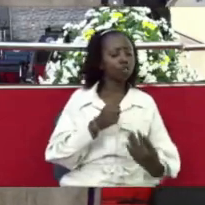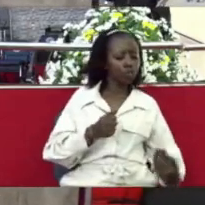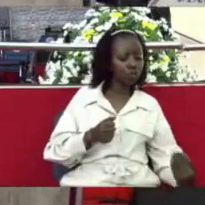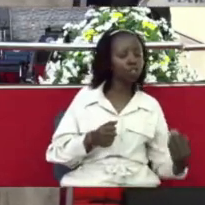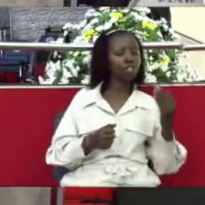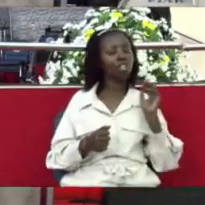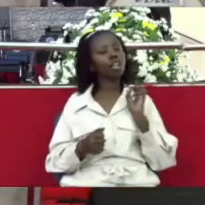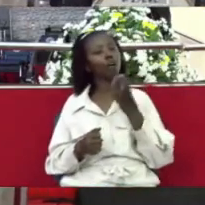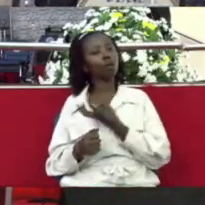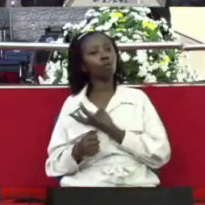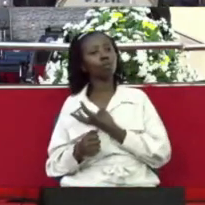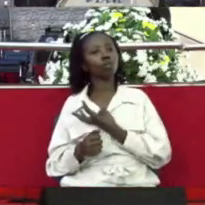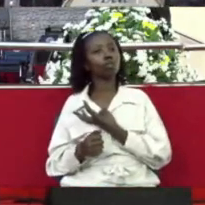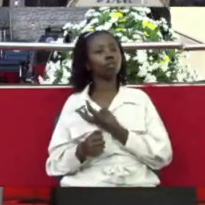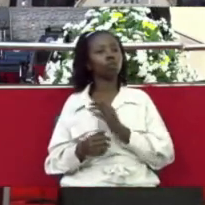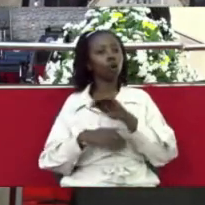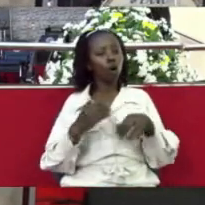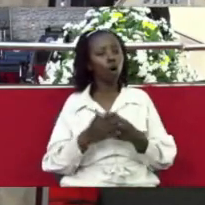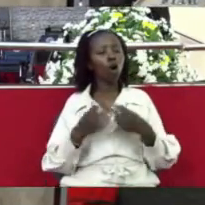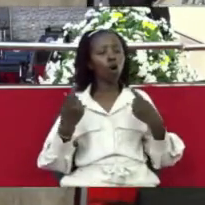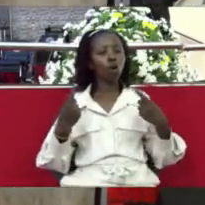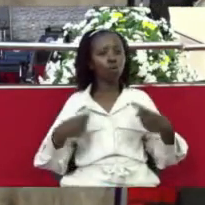So with every head bowed one more time